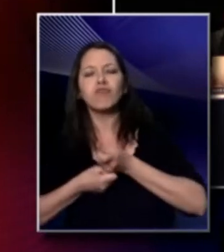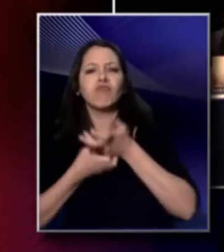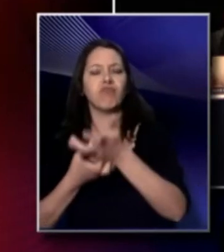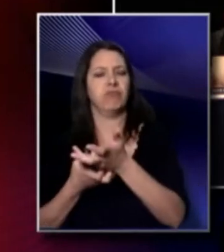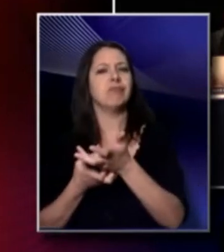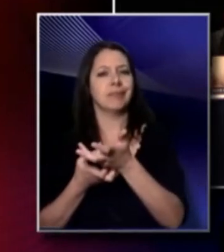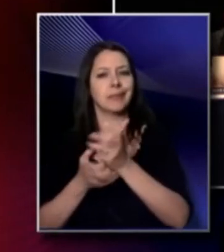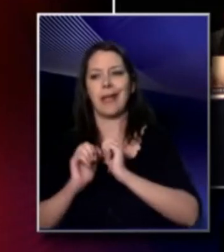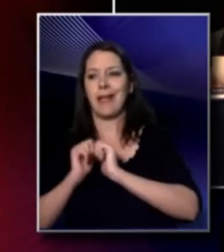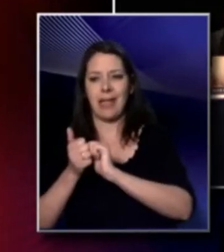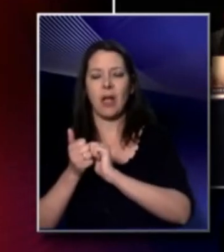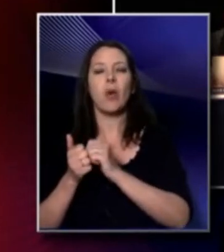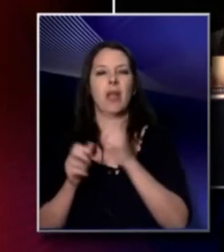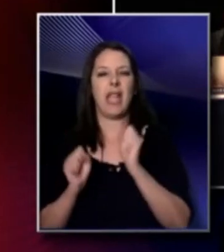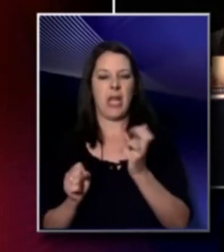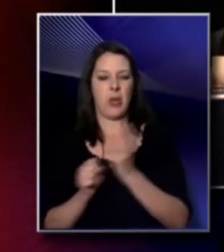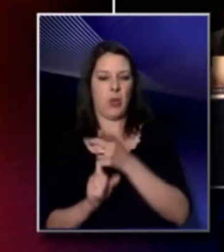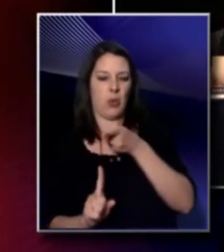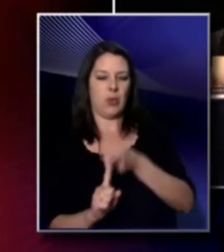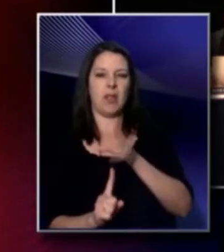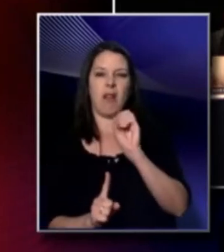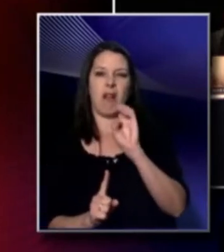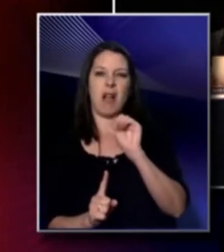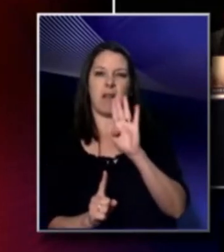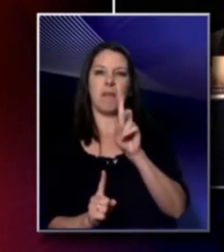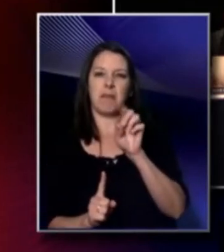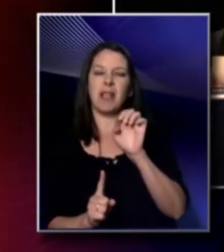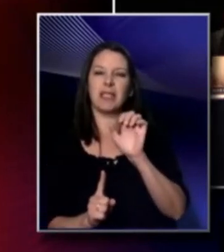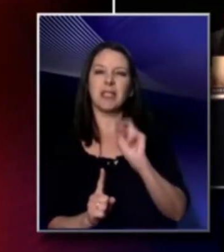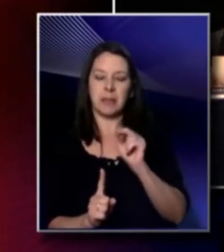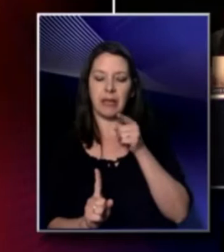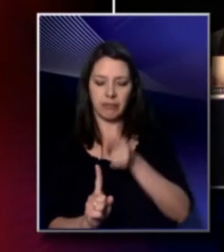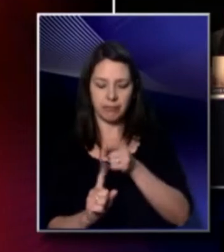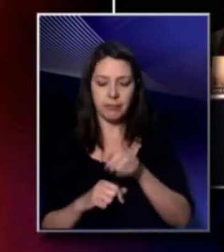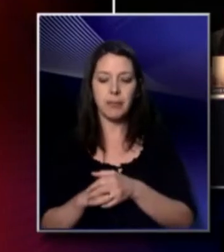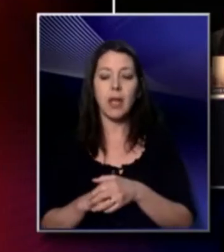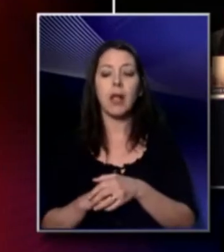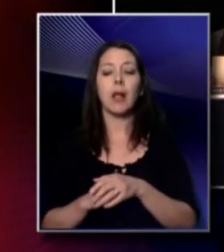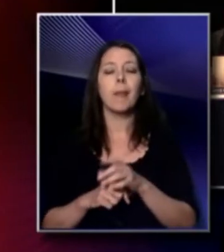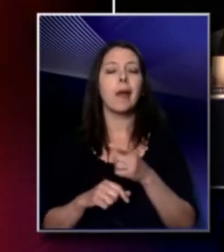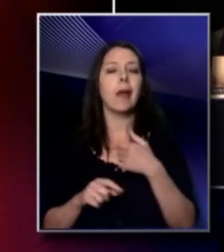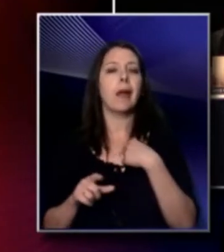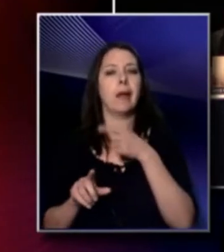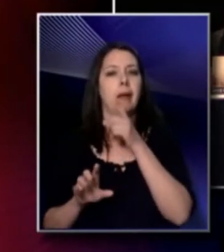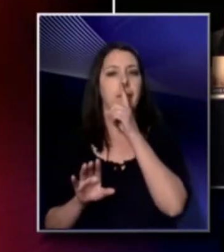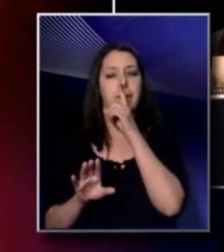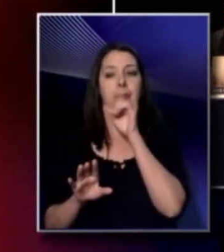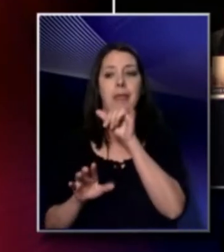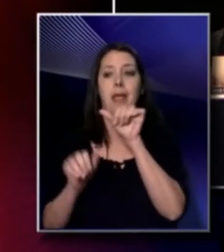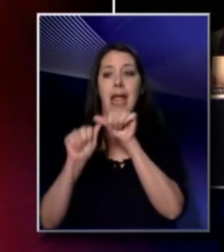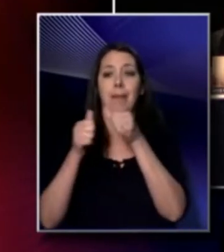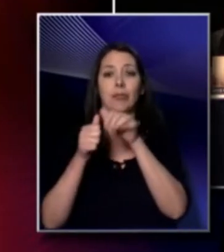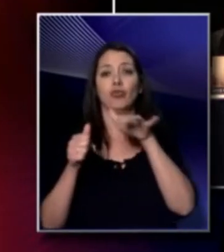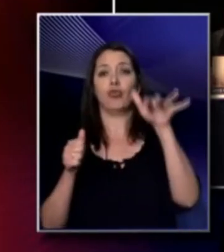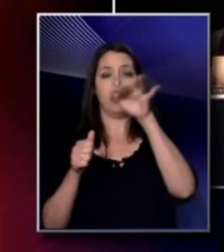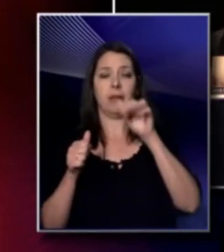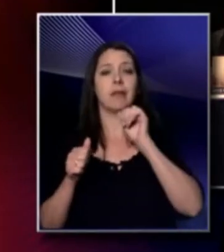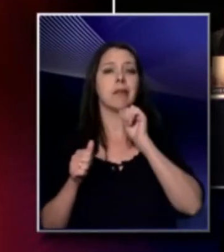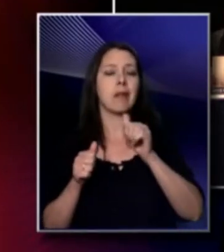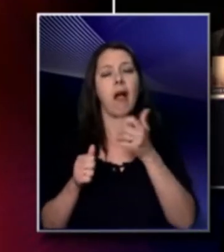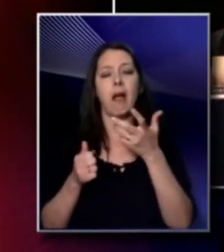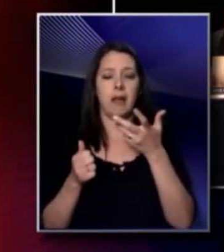express their issues. And I'm not saying that the administration is not receptive to that. I just think we